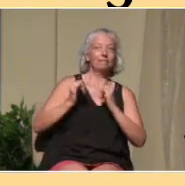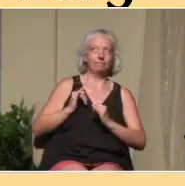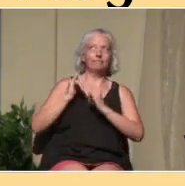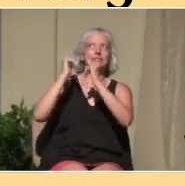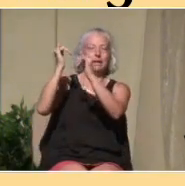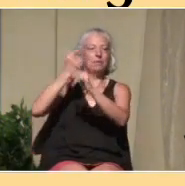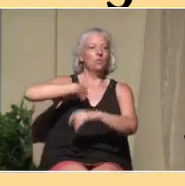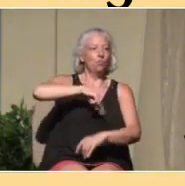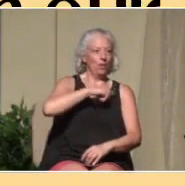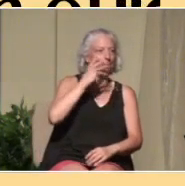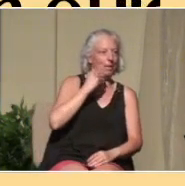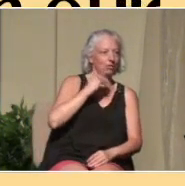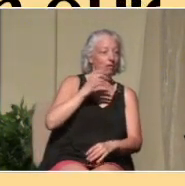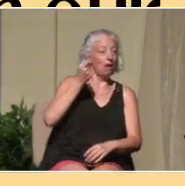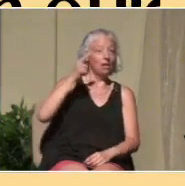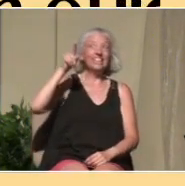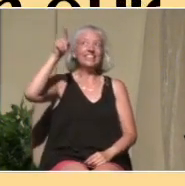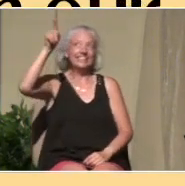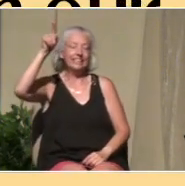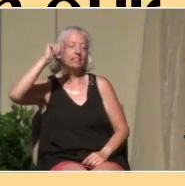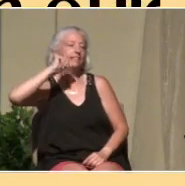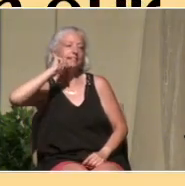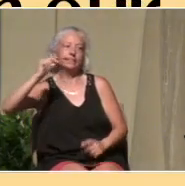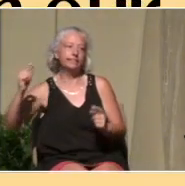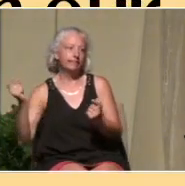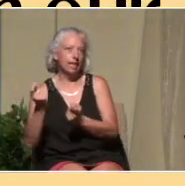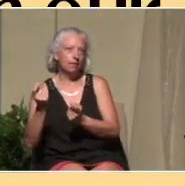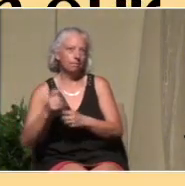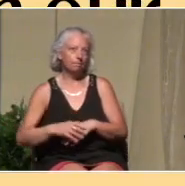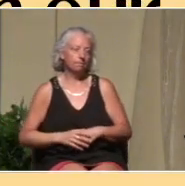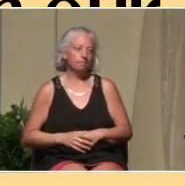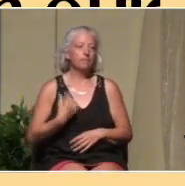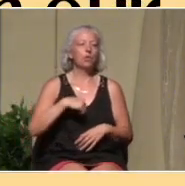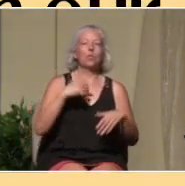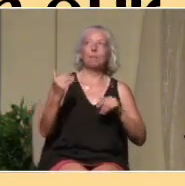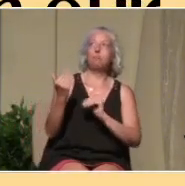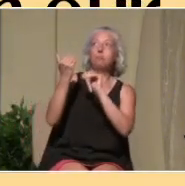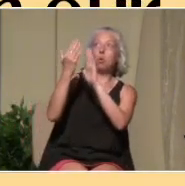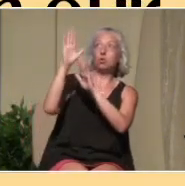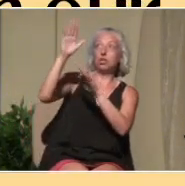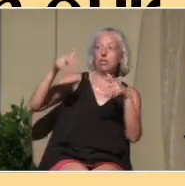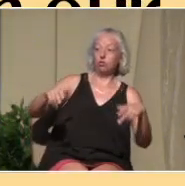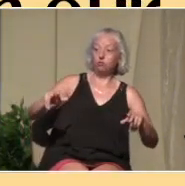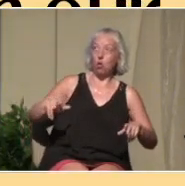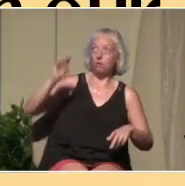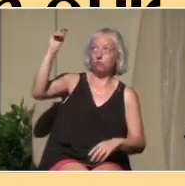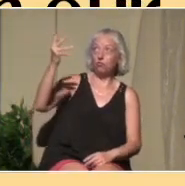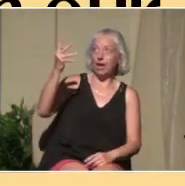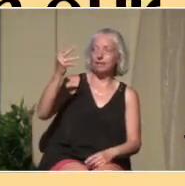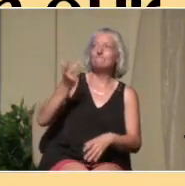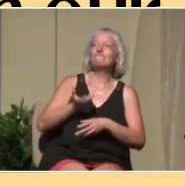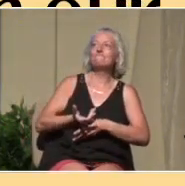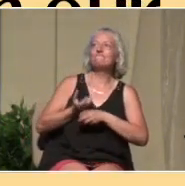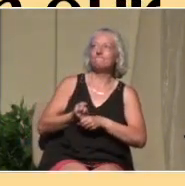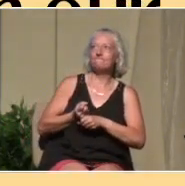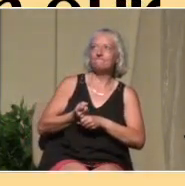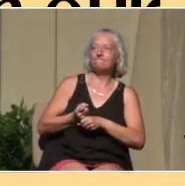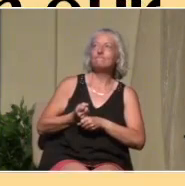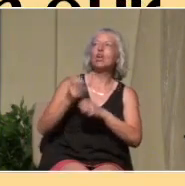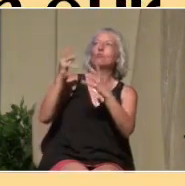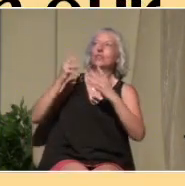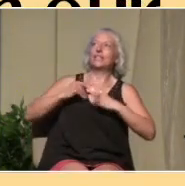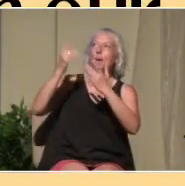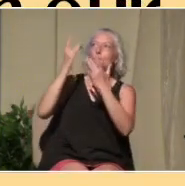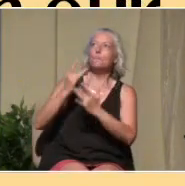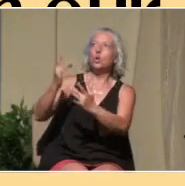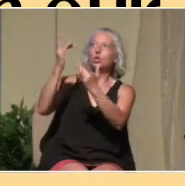are, yet he did not sin. Let us then approach God's throne of grace with confidence so that we may receive mercy and find grace